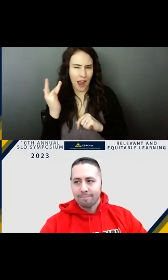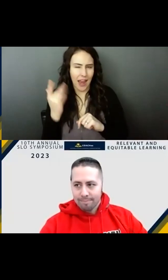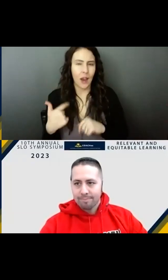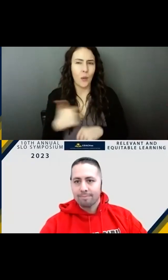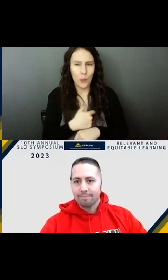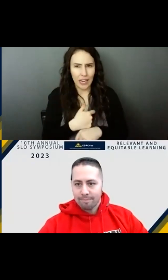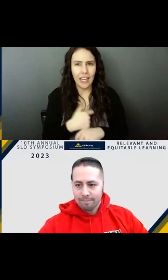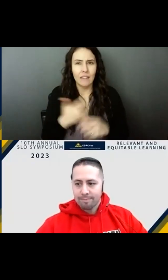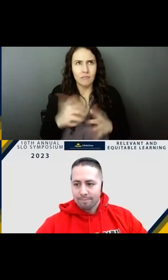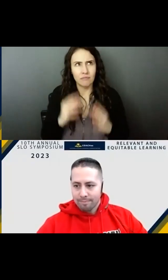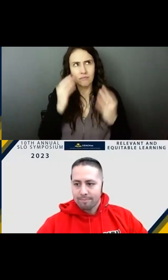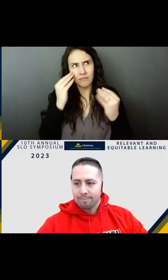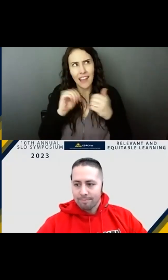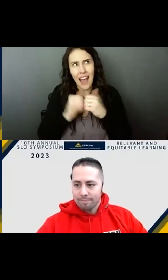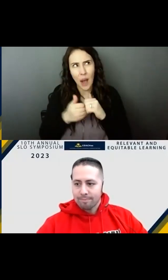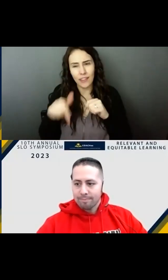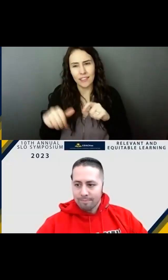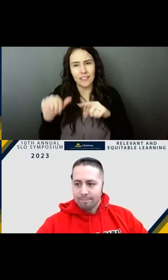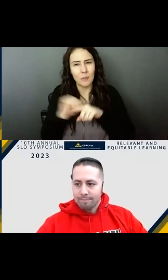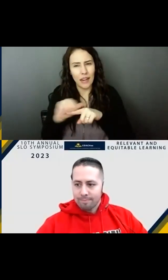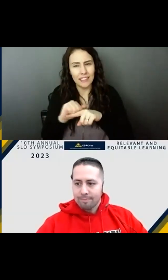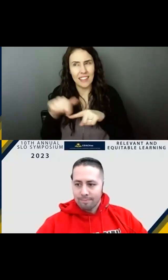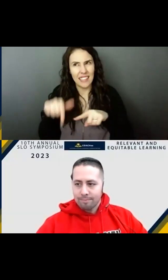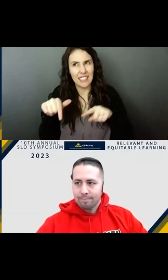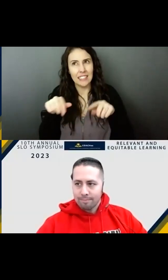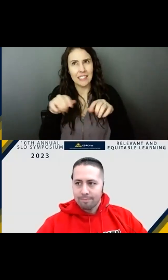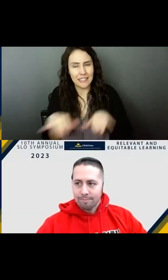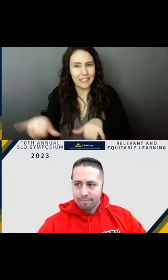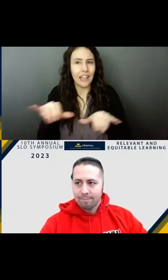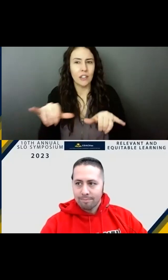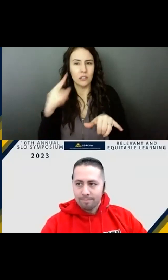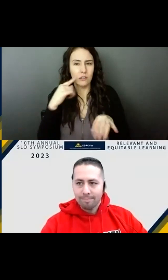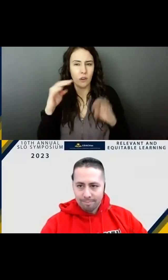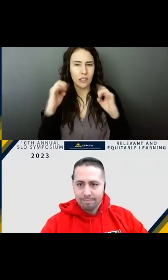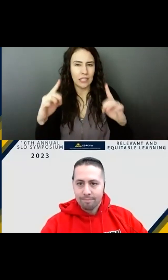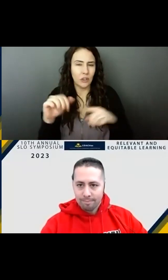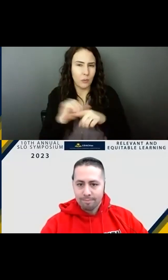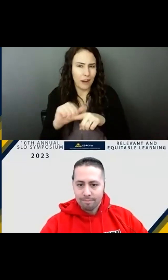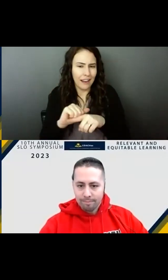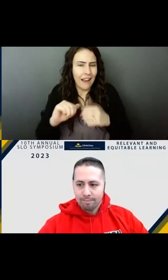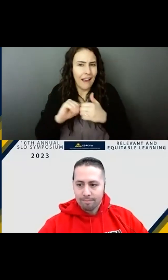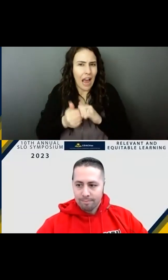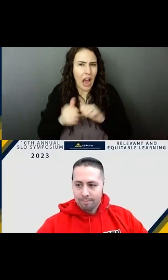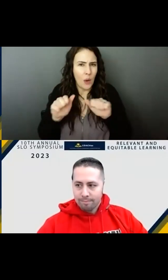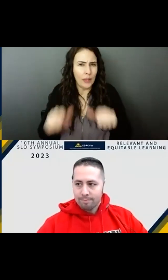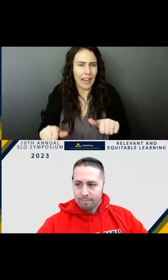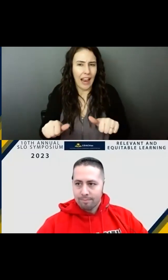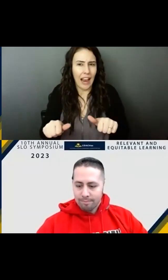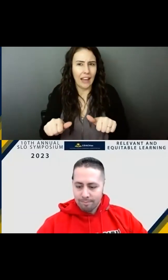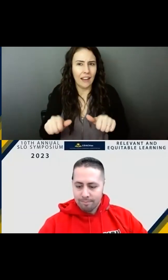how can these practices be more, these standards for educational practice, how can they be more